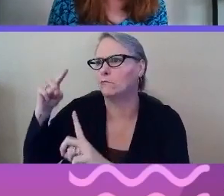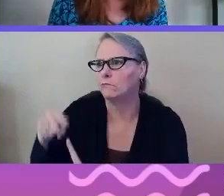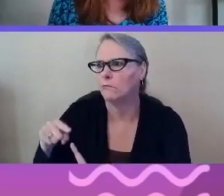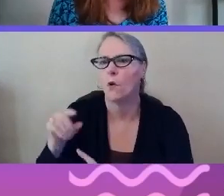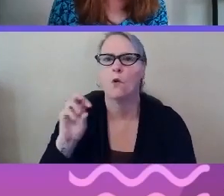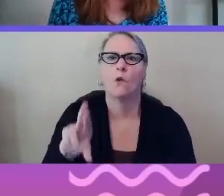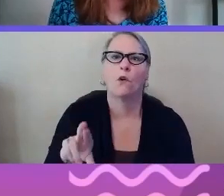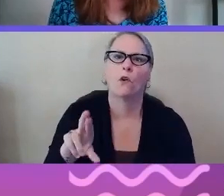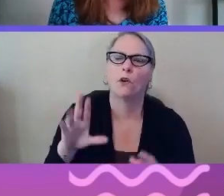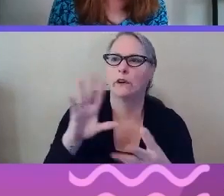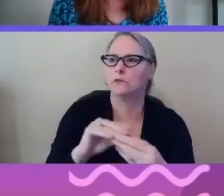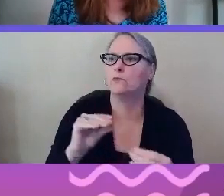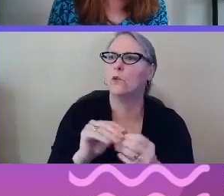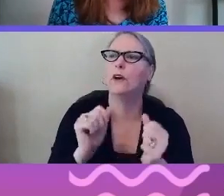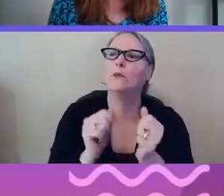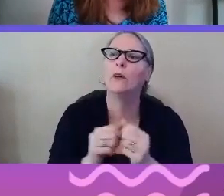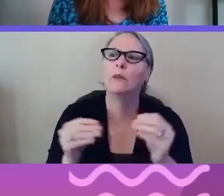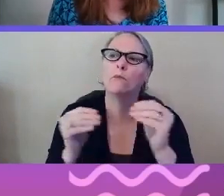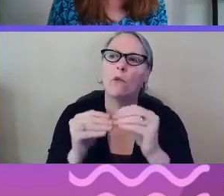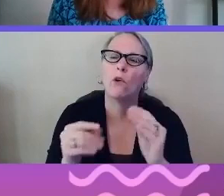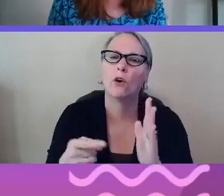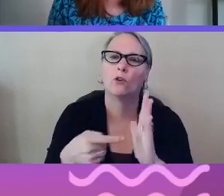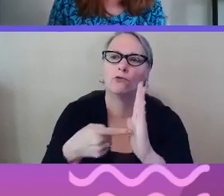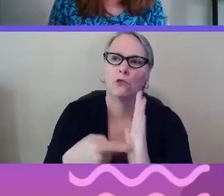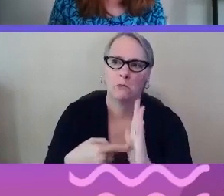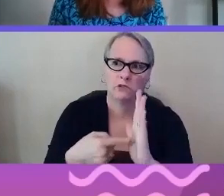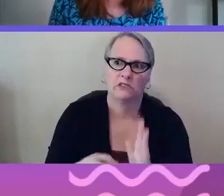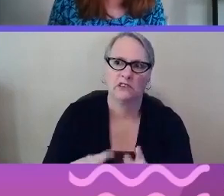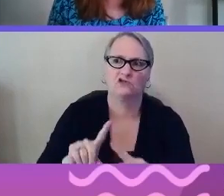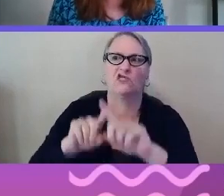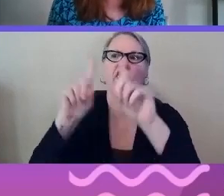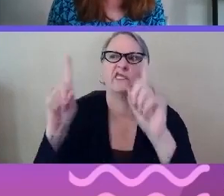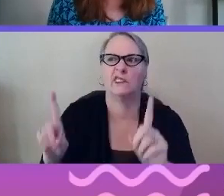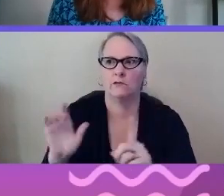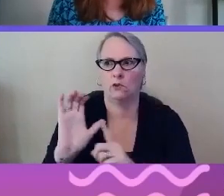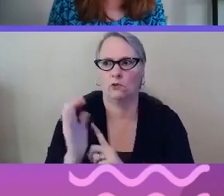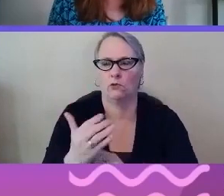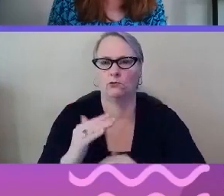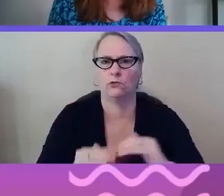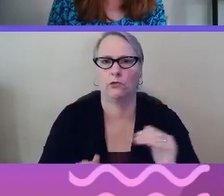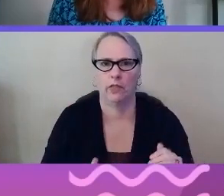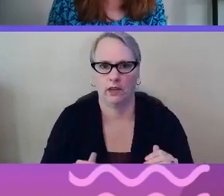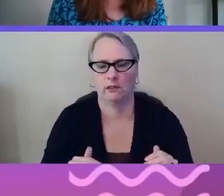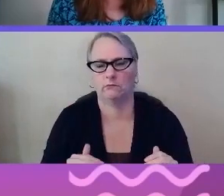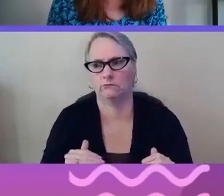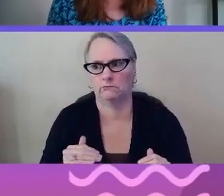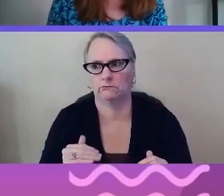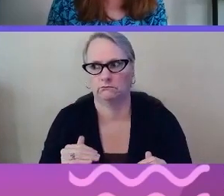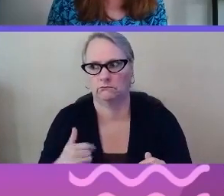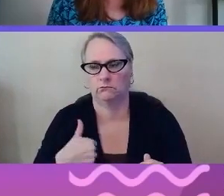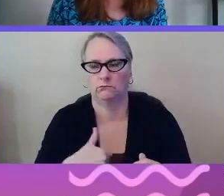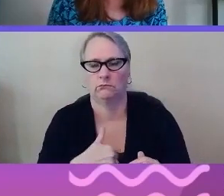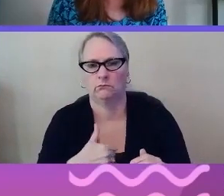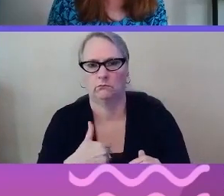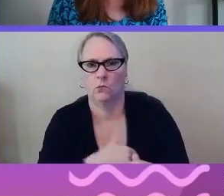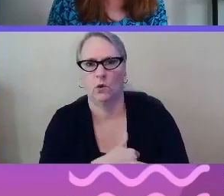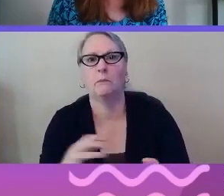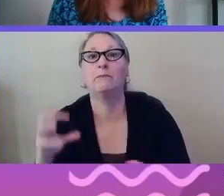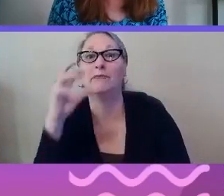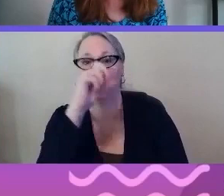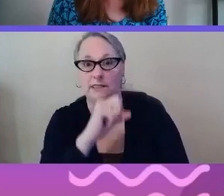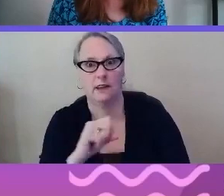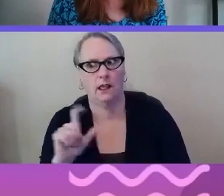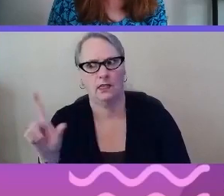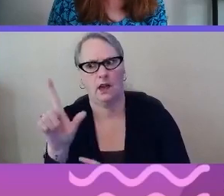more representation of a different culture that we're just missing. The librarian usually can be really,